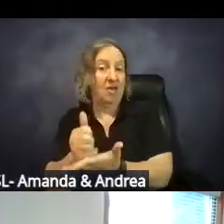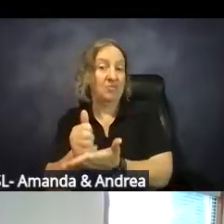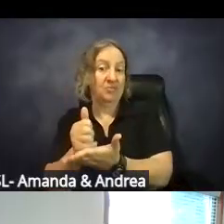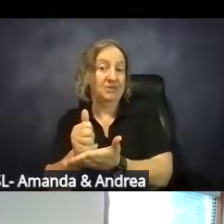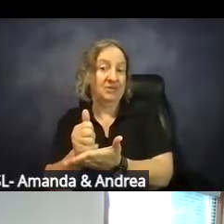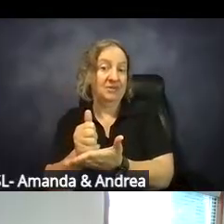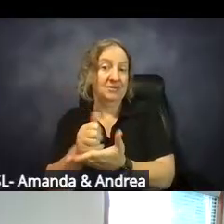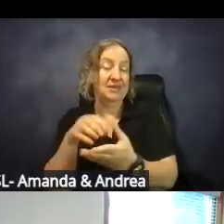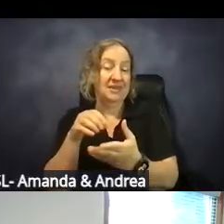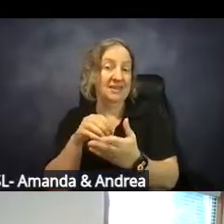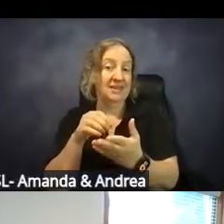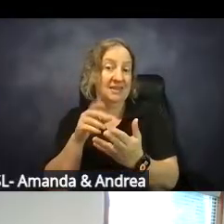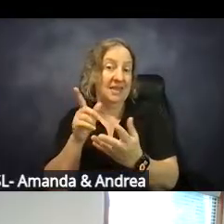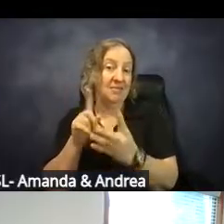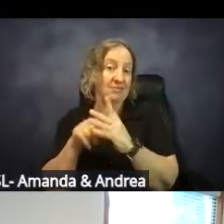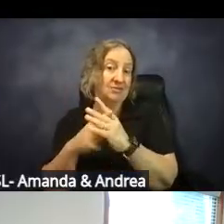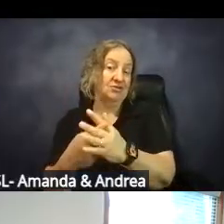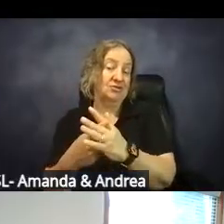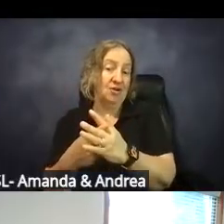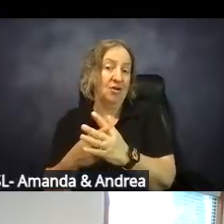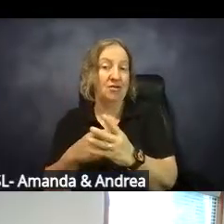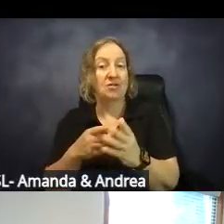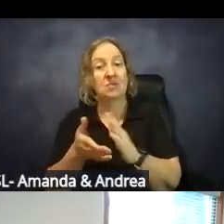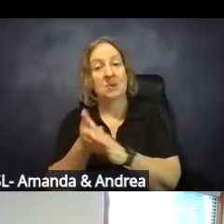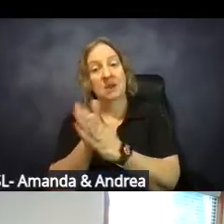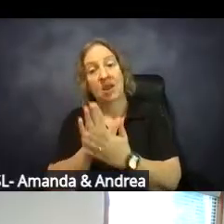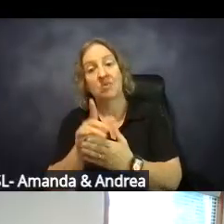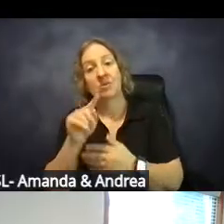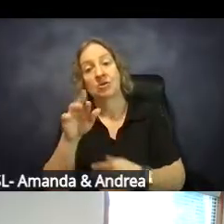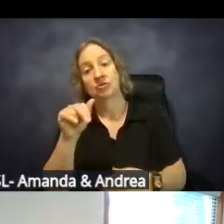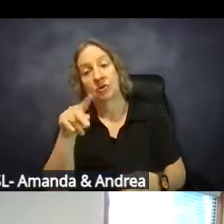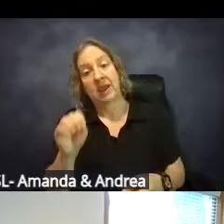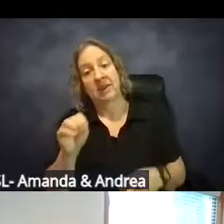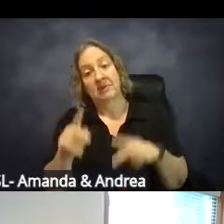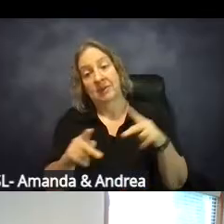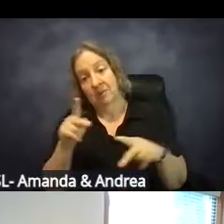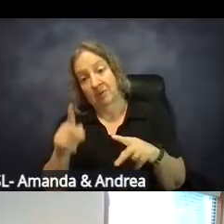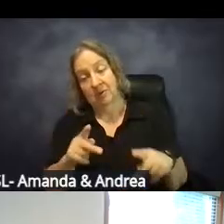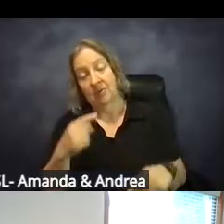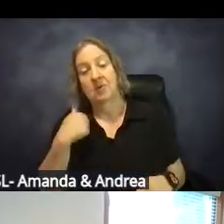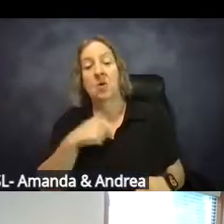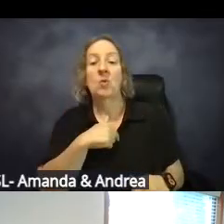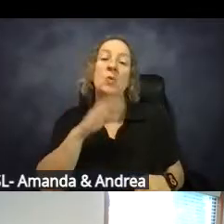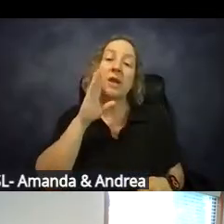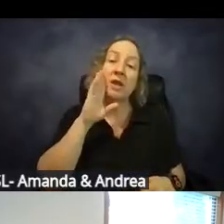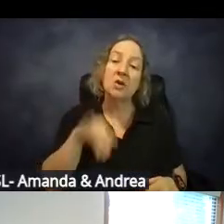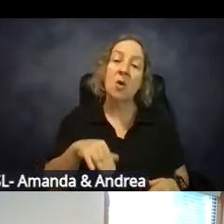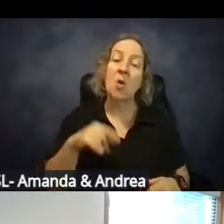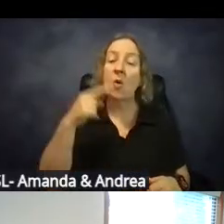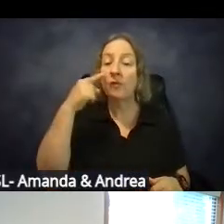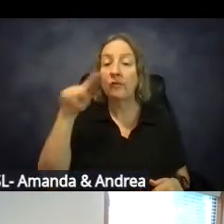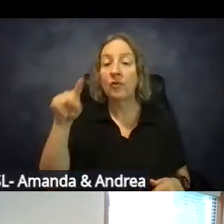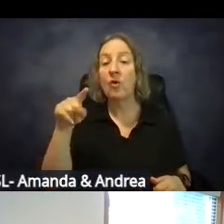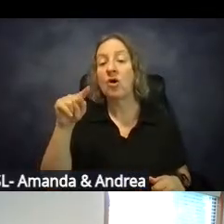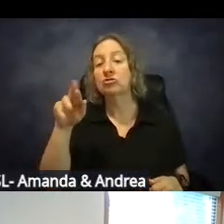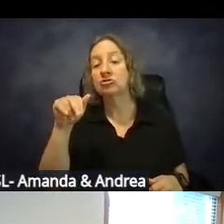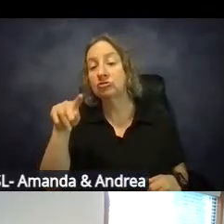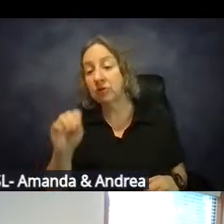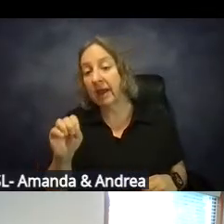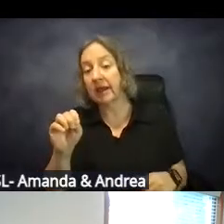their trajectory as tradespeople. We also know that for